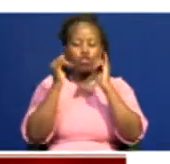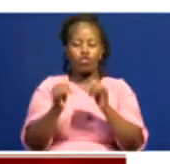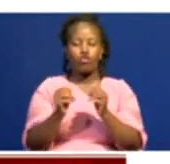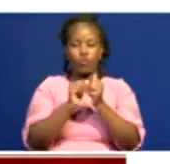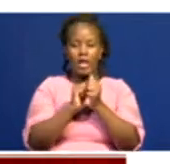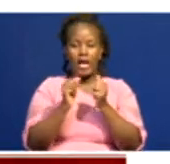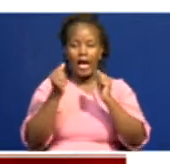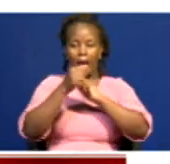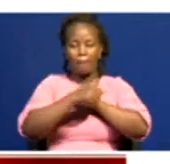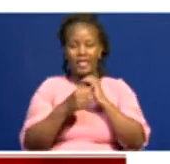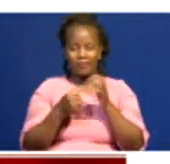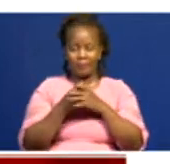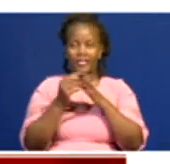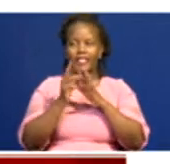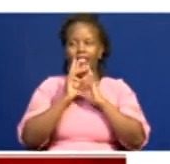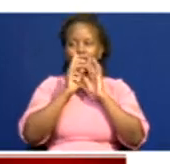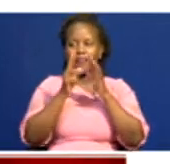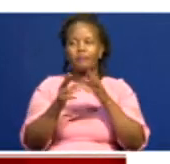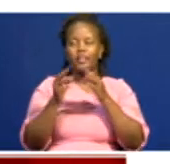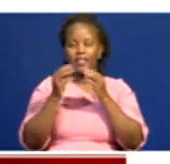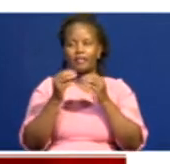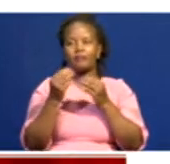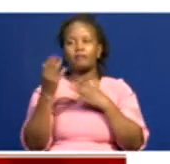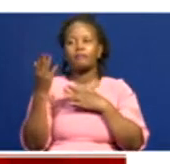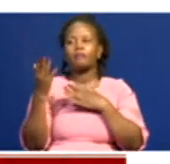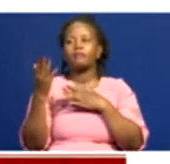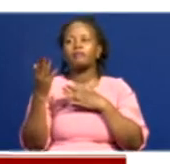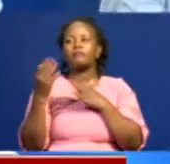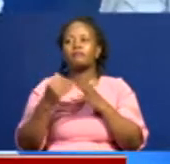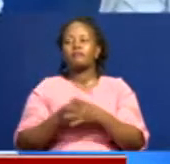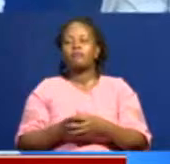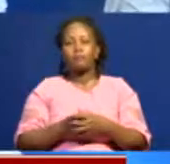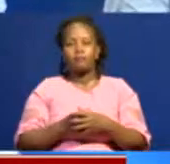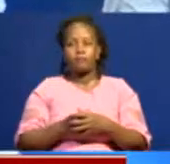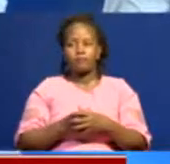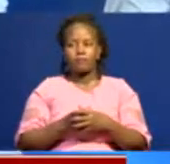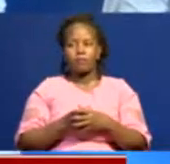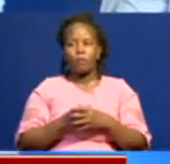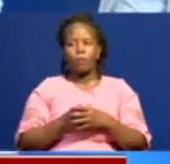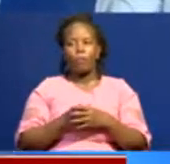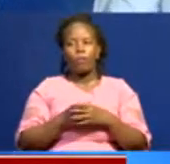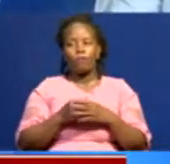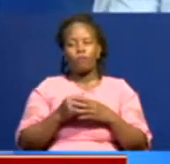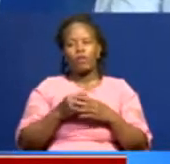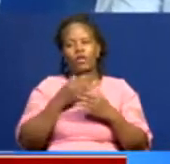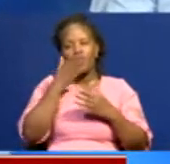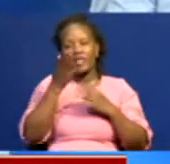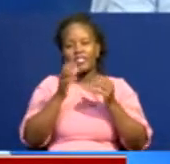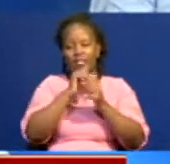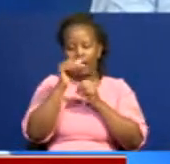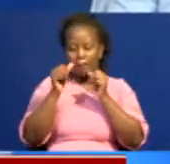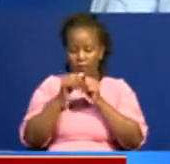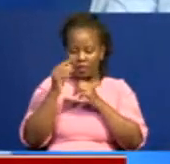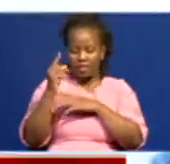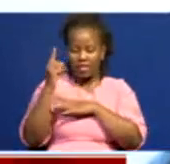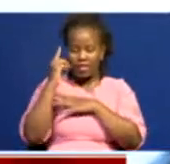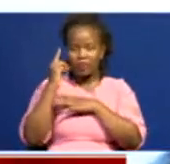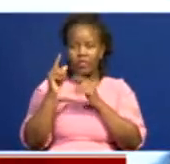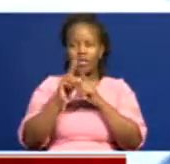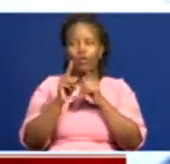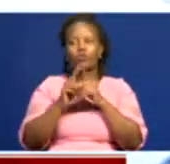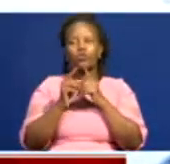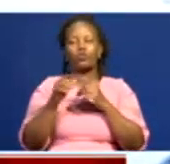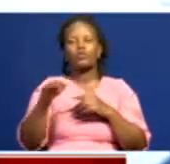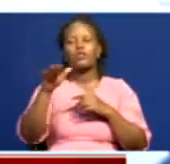our reporter John Jacob Curia narrates. To respond to legal and operational deficiencies, the Special